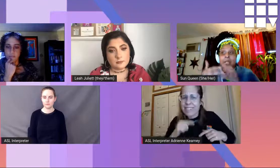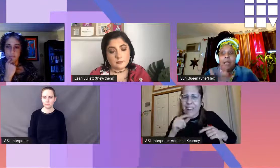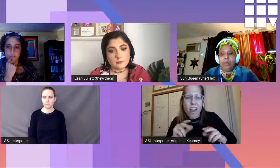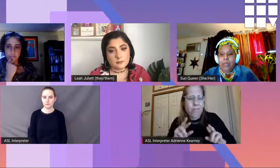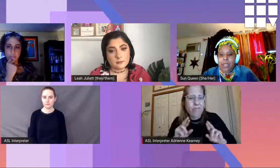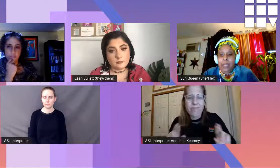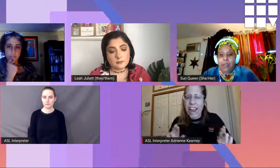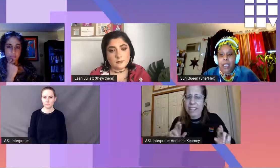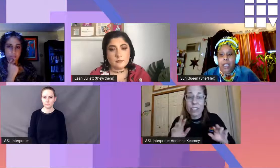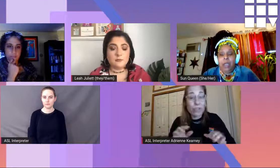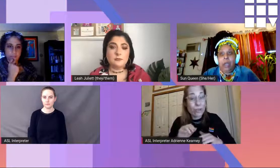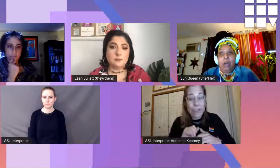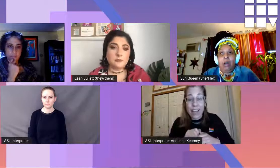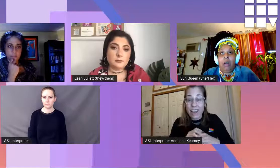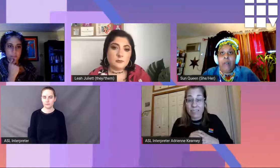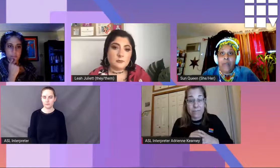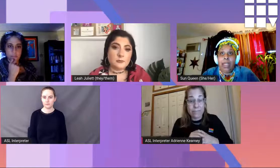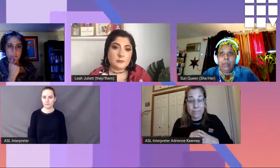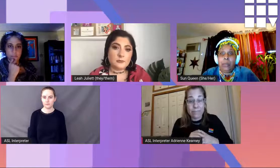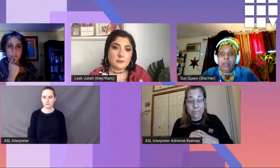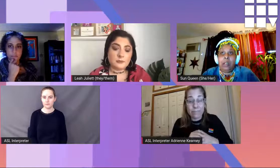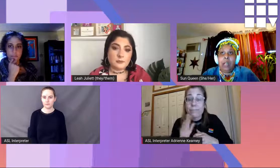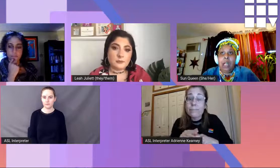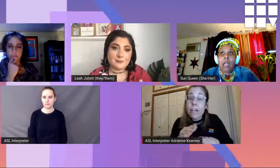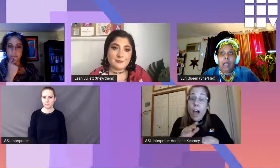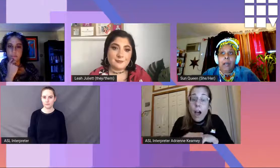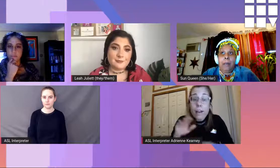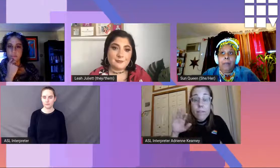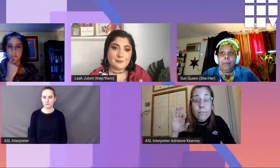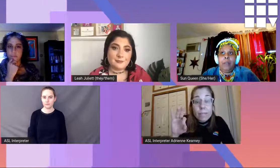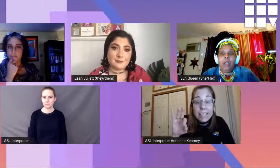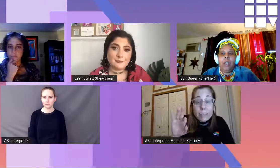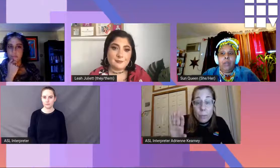Even sometimes when I share things on Facebook,